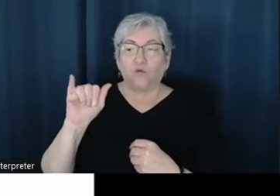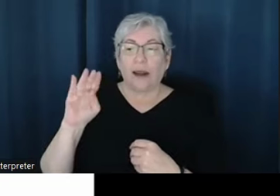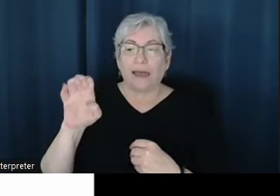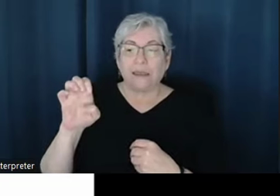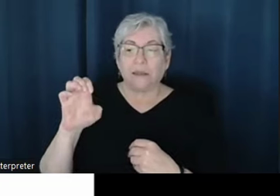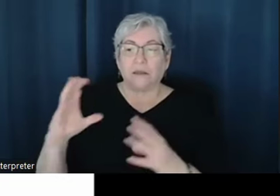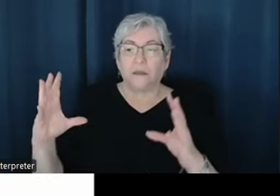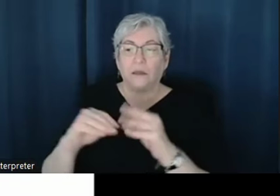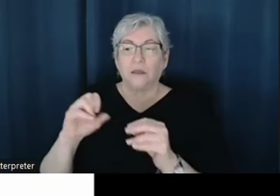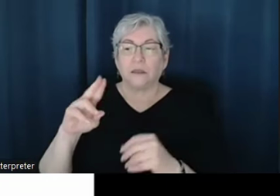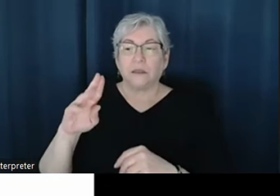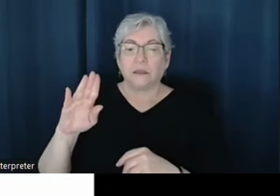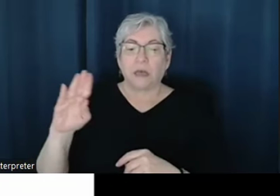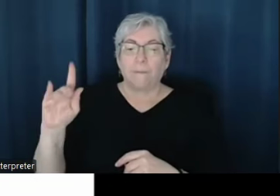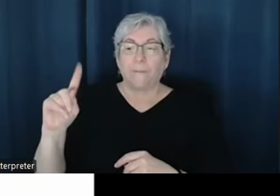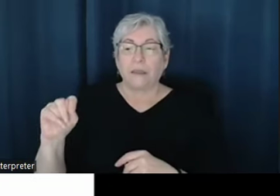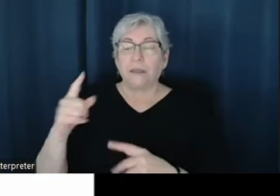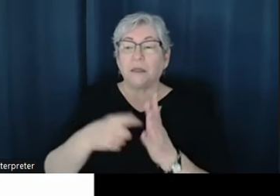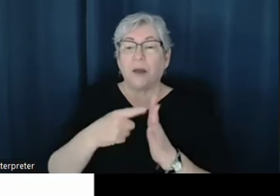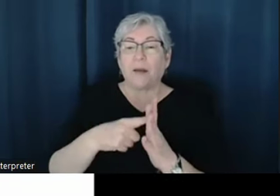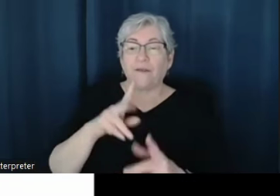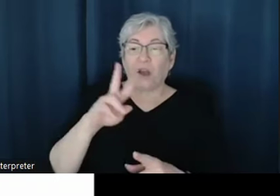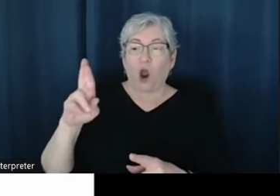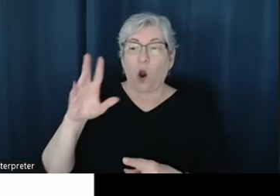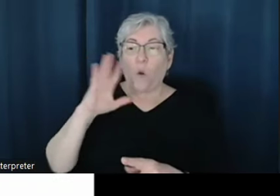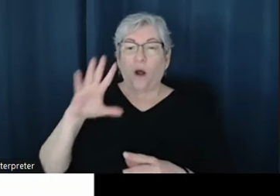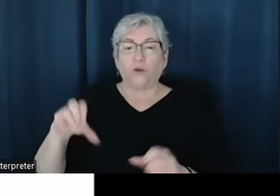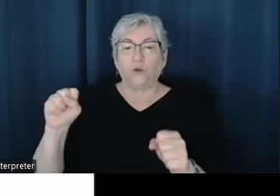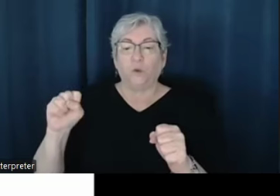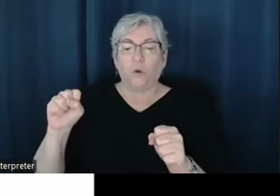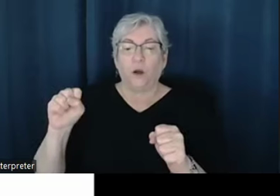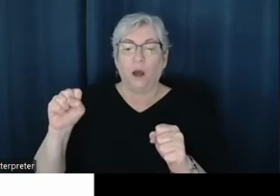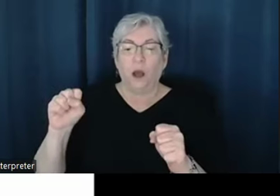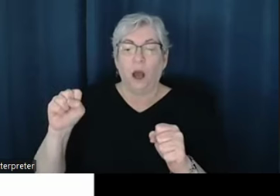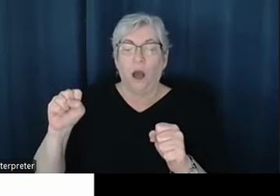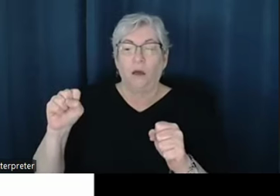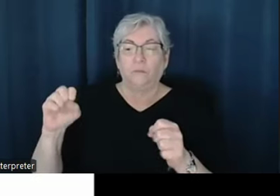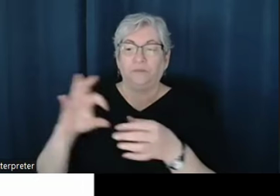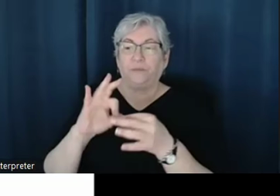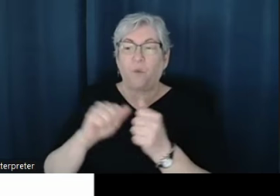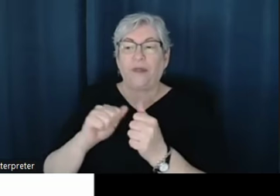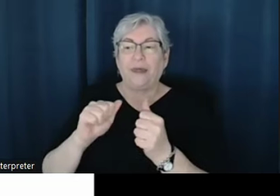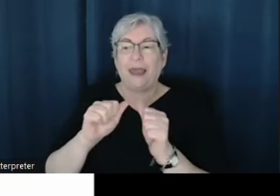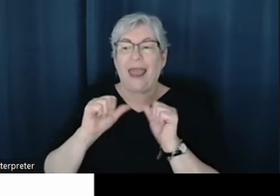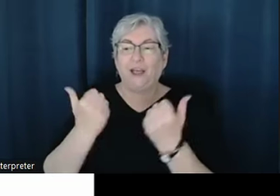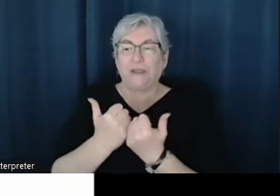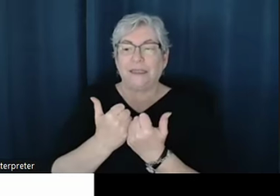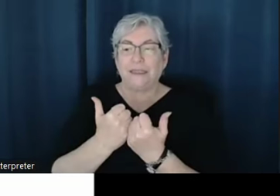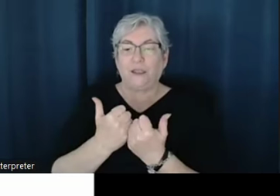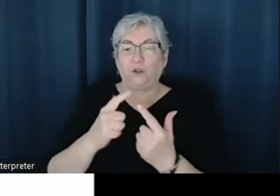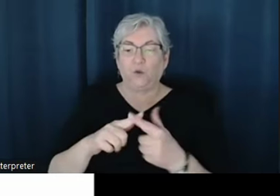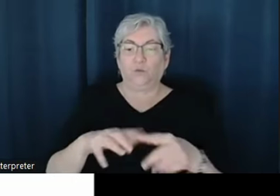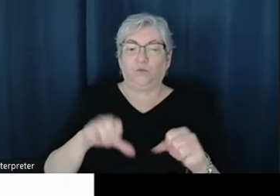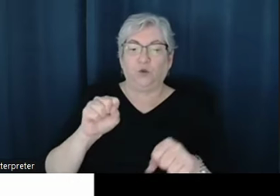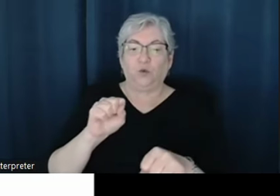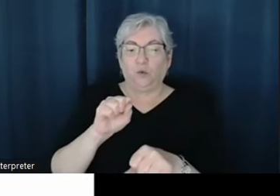agency is contracting with an agency to do their quote-unquote pre-employment transition services. Then they have no money to do the